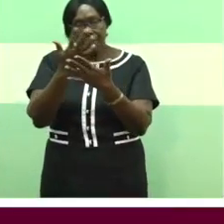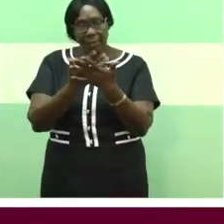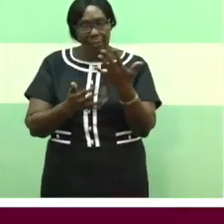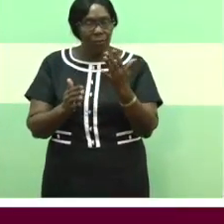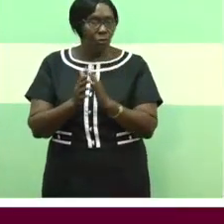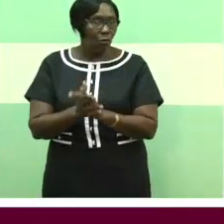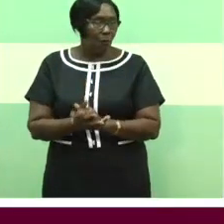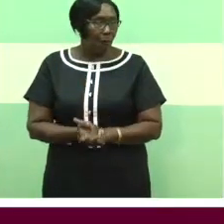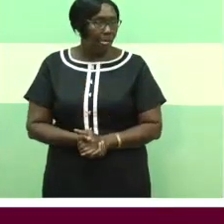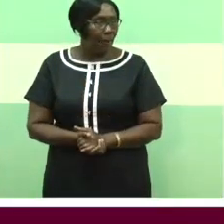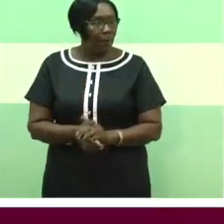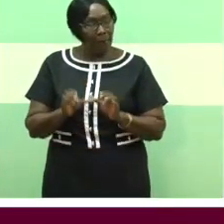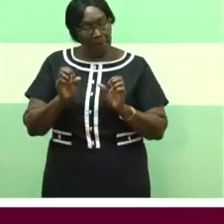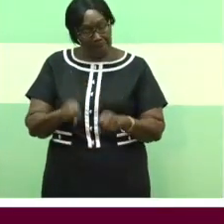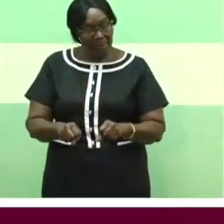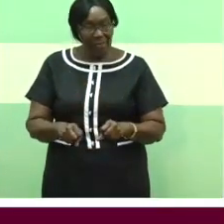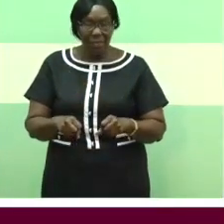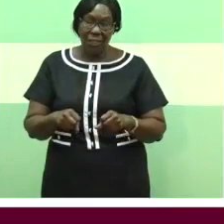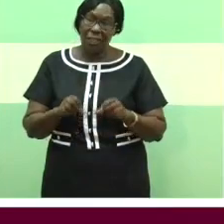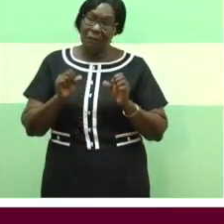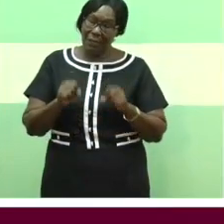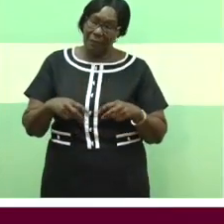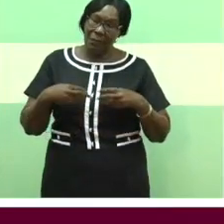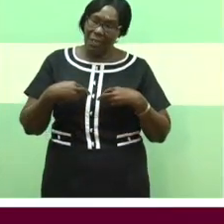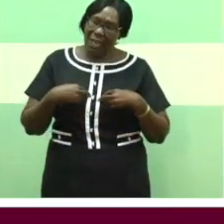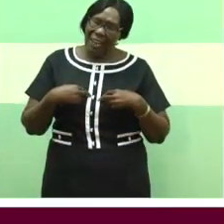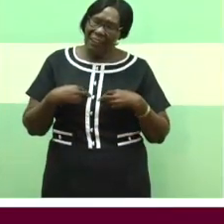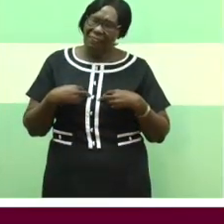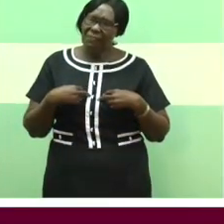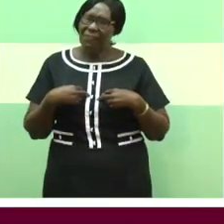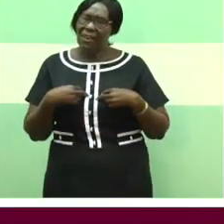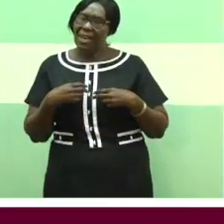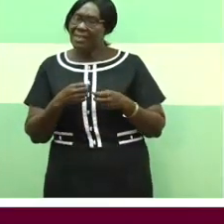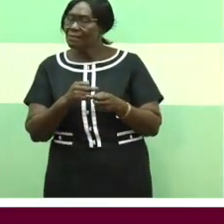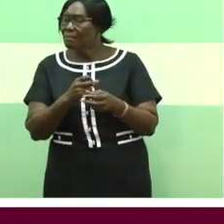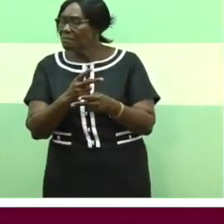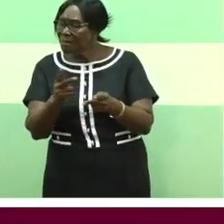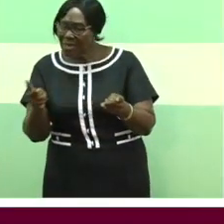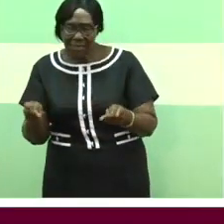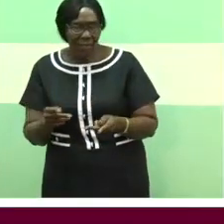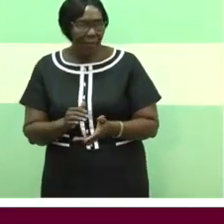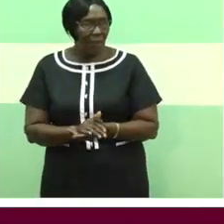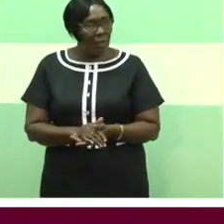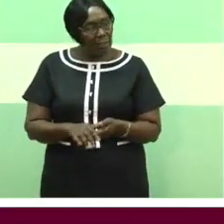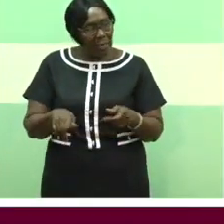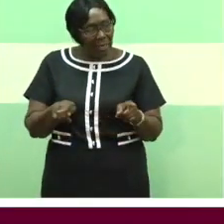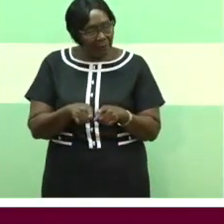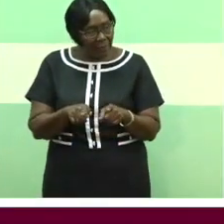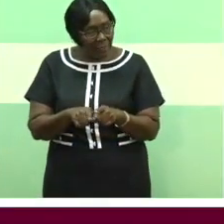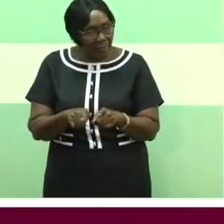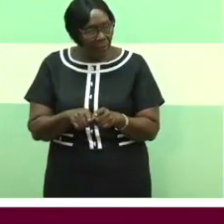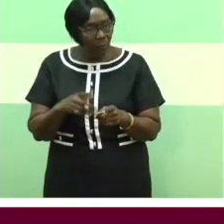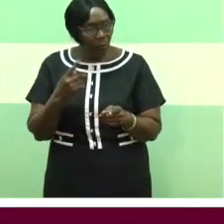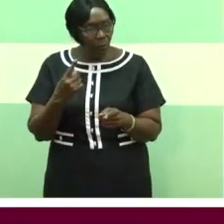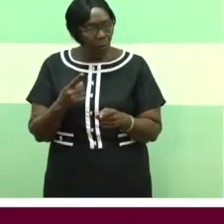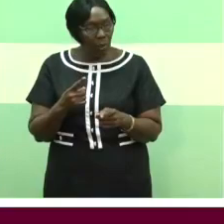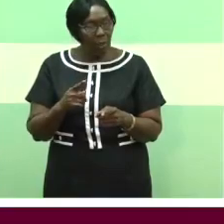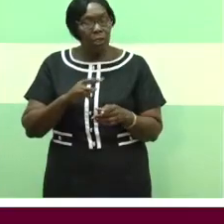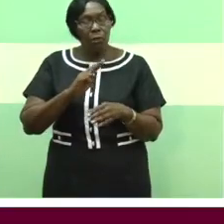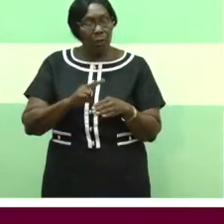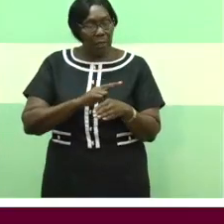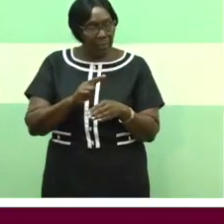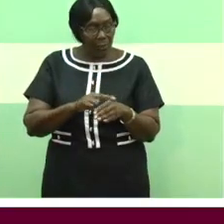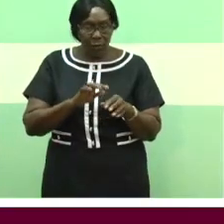going. Now you may not be able to have a space where you can put it. We have smaller ones that you